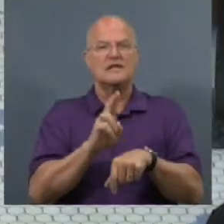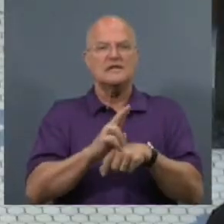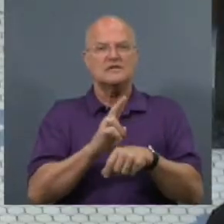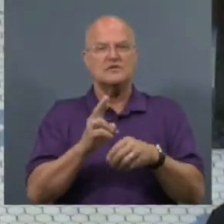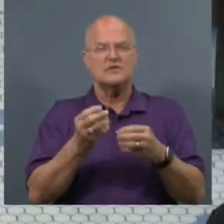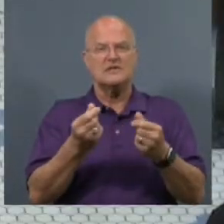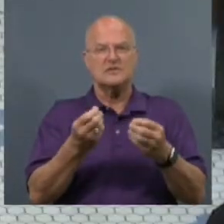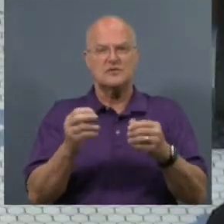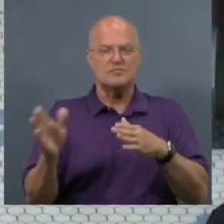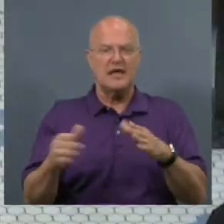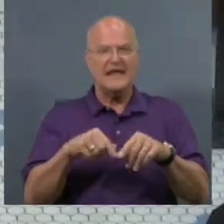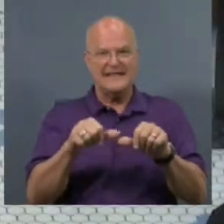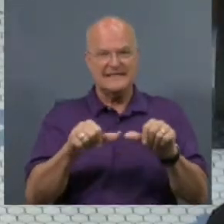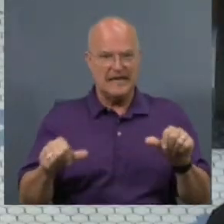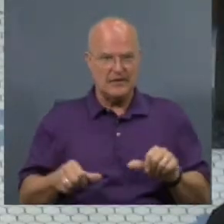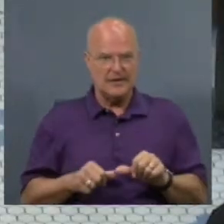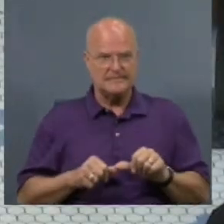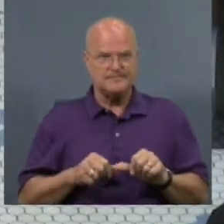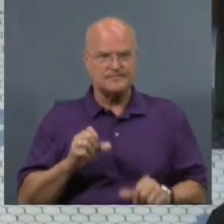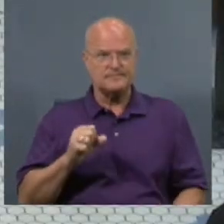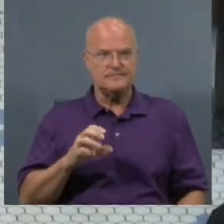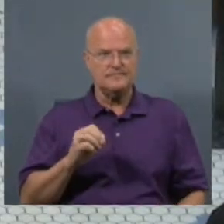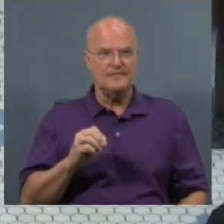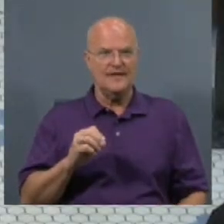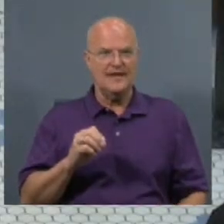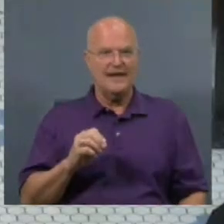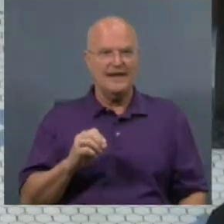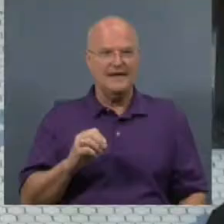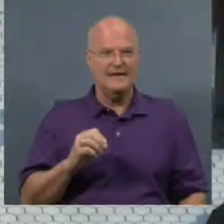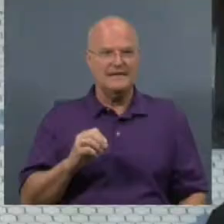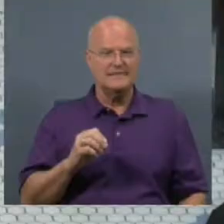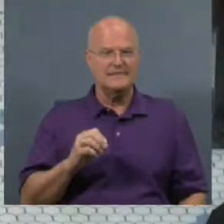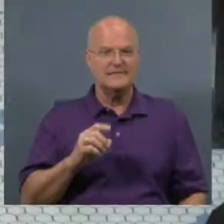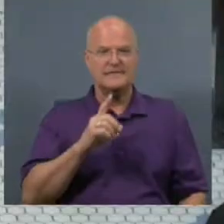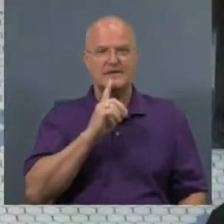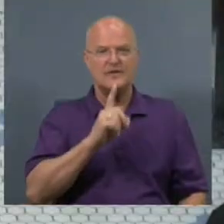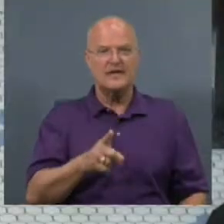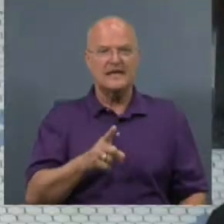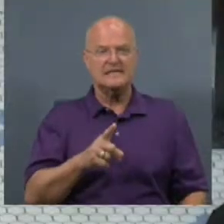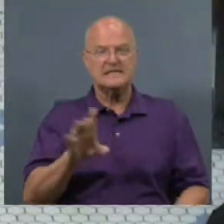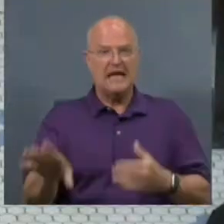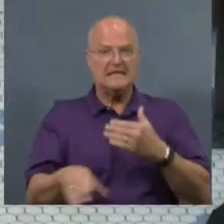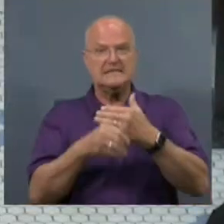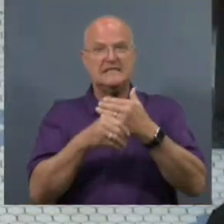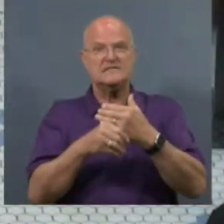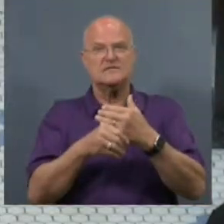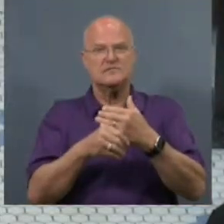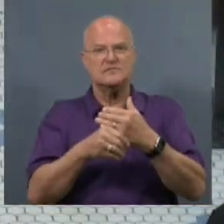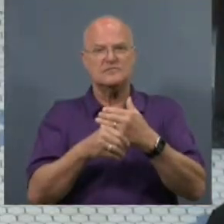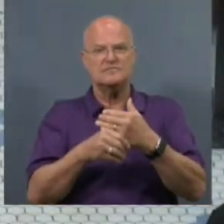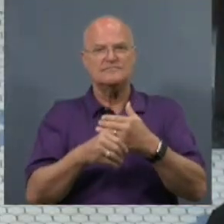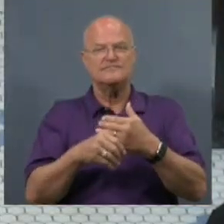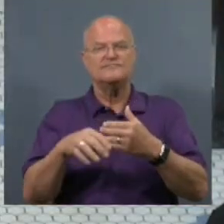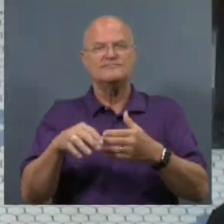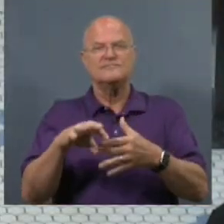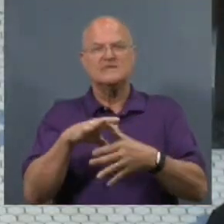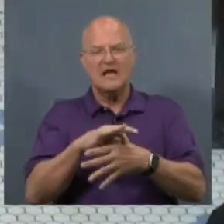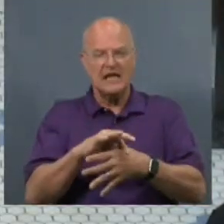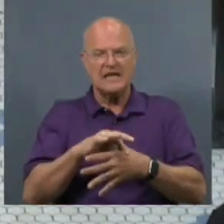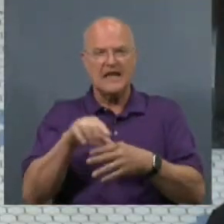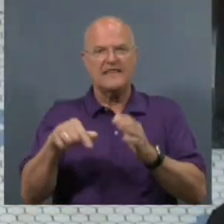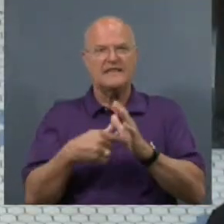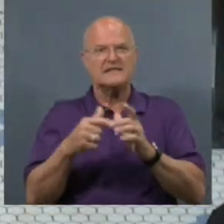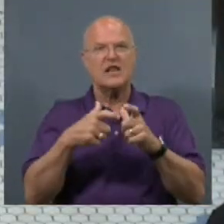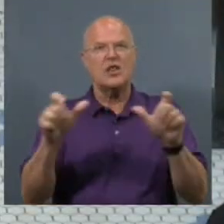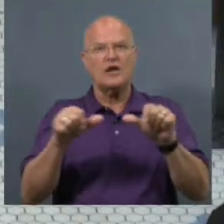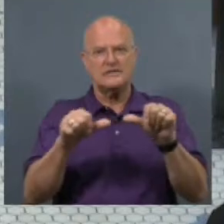planning in this area. So there is an additional context, and this is